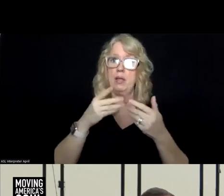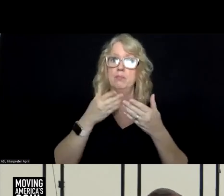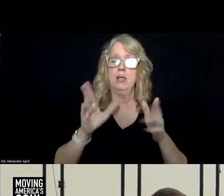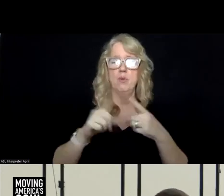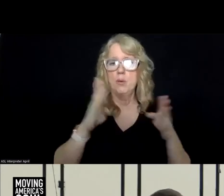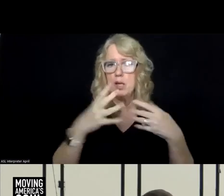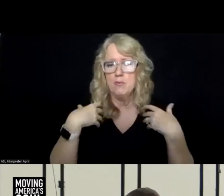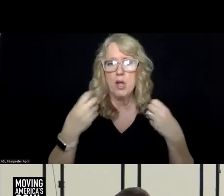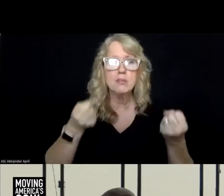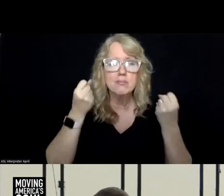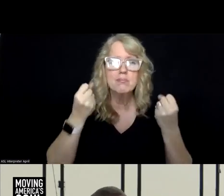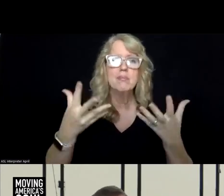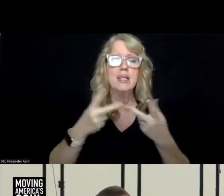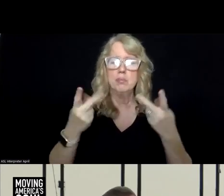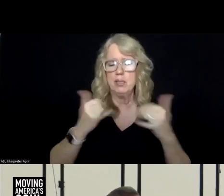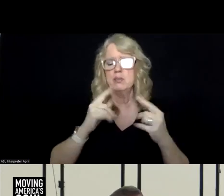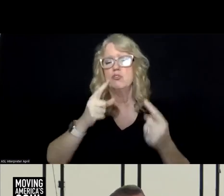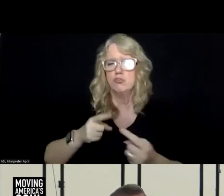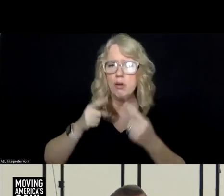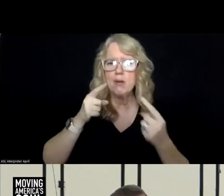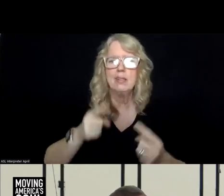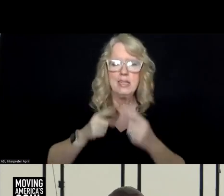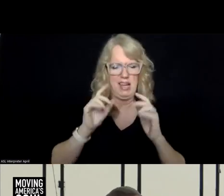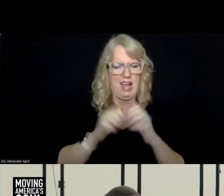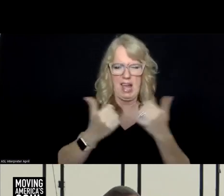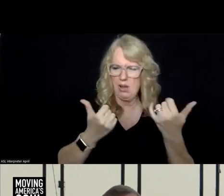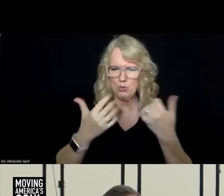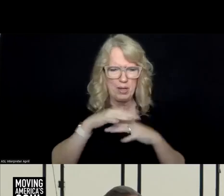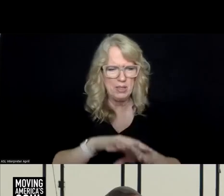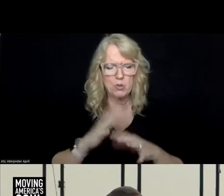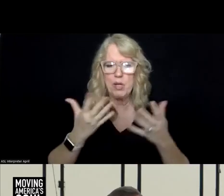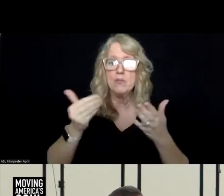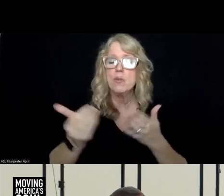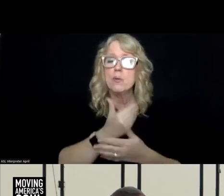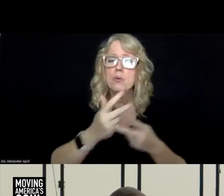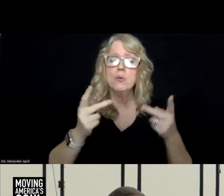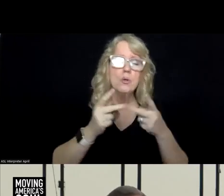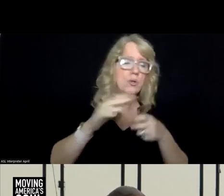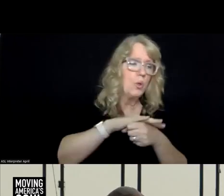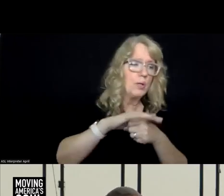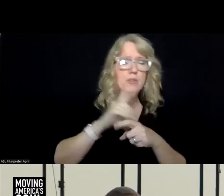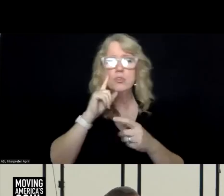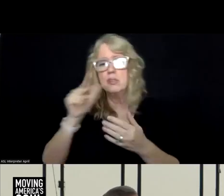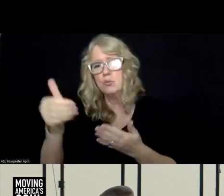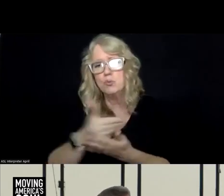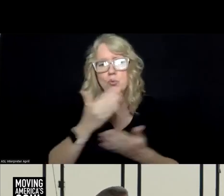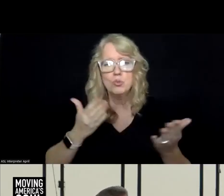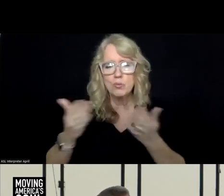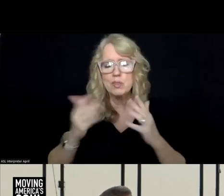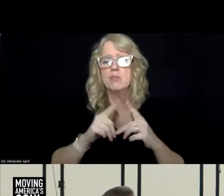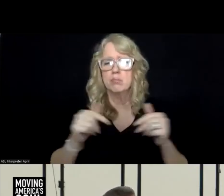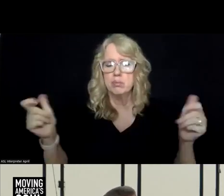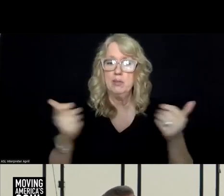continuum. There are many places still struggling with how do I integrate peers in some of these new locations and some of these new services. So